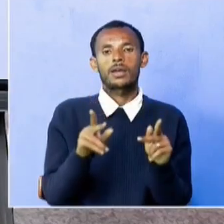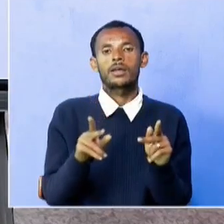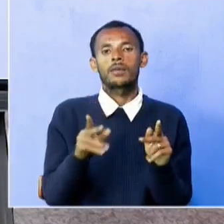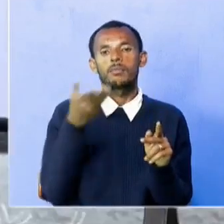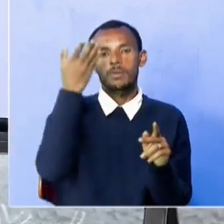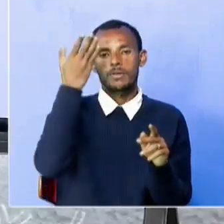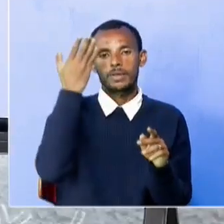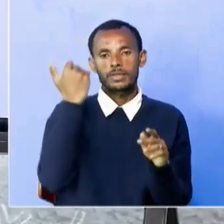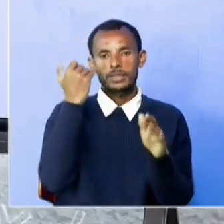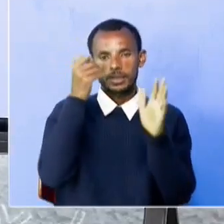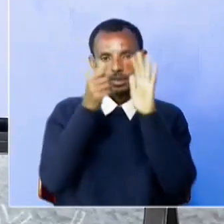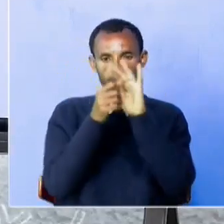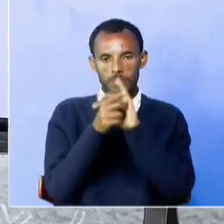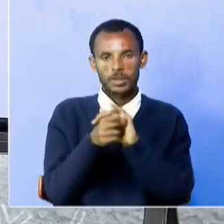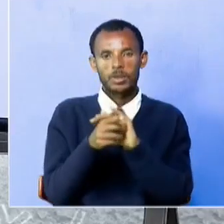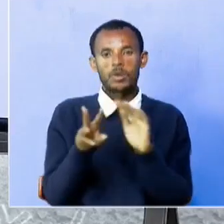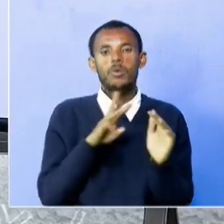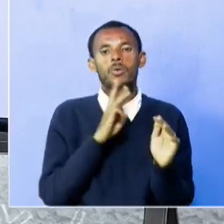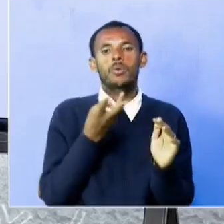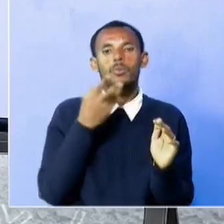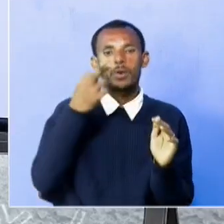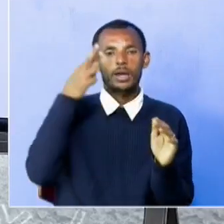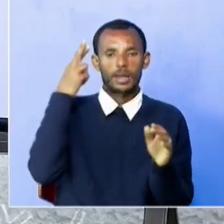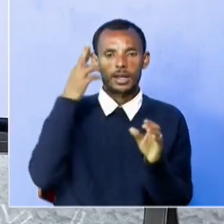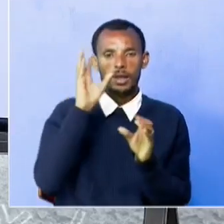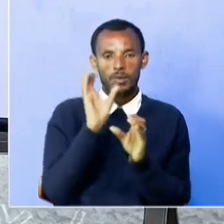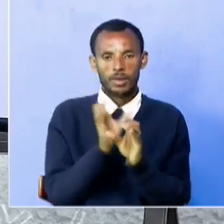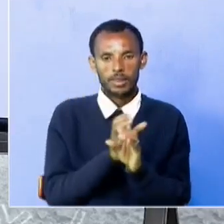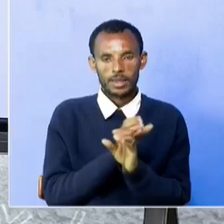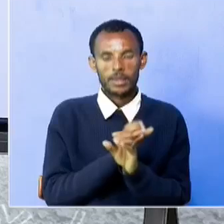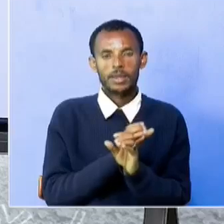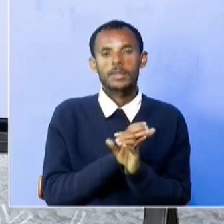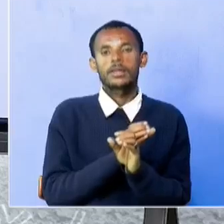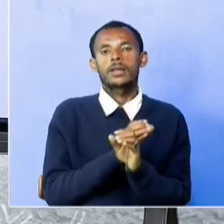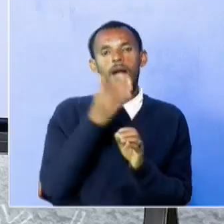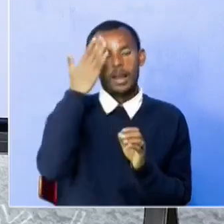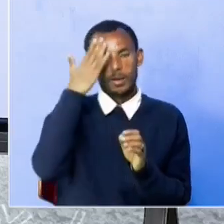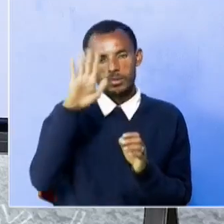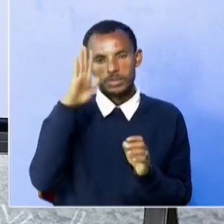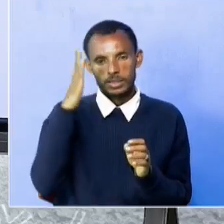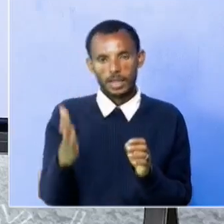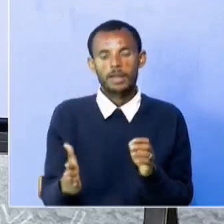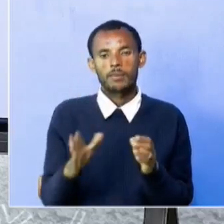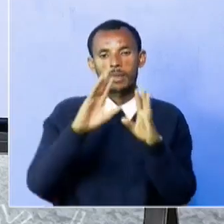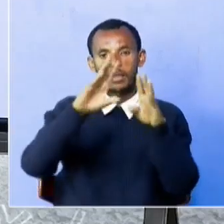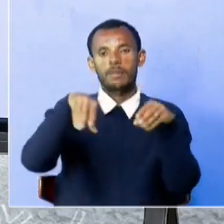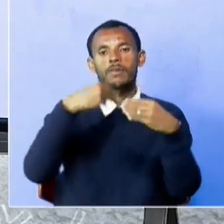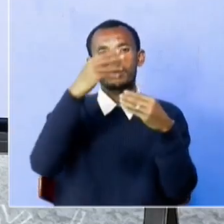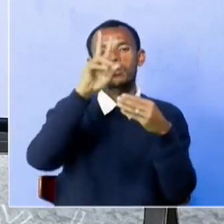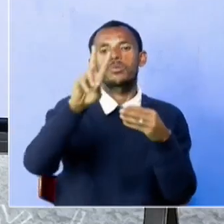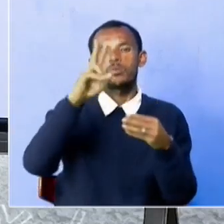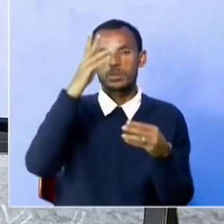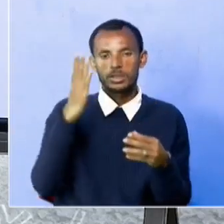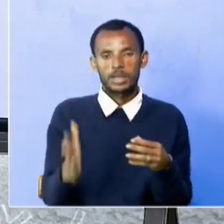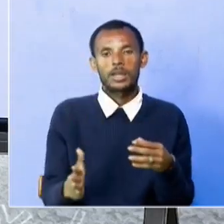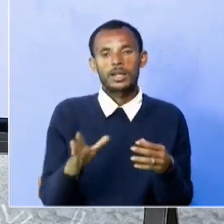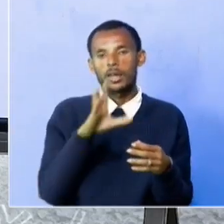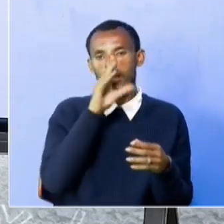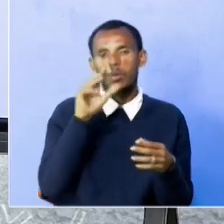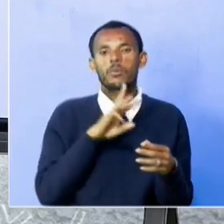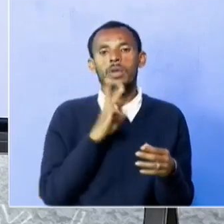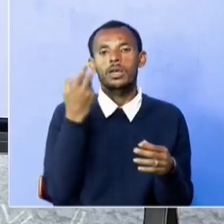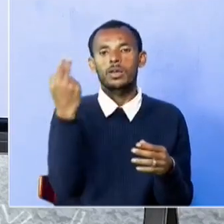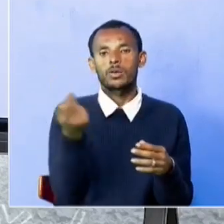our previous example, we were calculating a certain unknown sides by giving two sides, right? And we